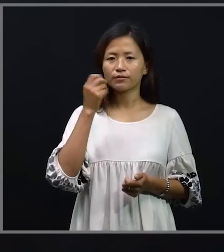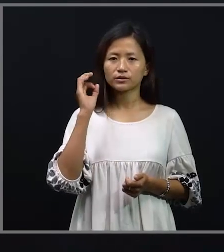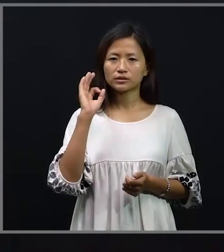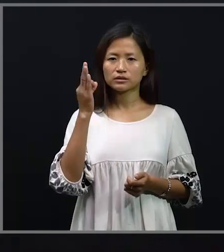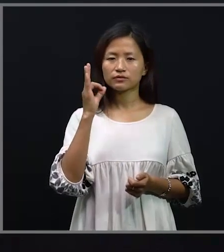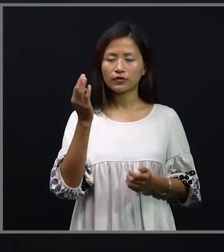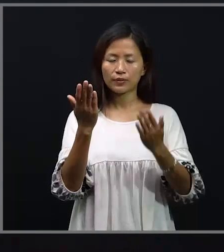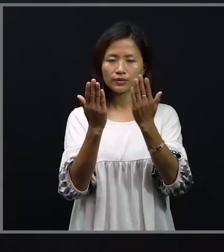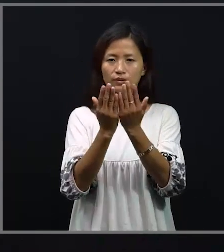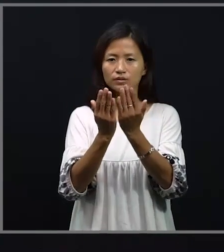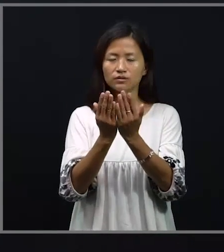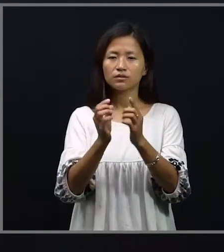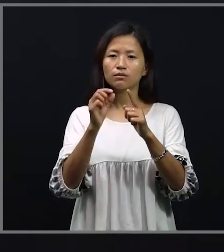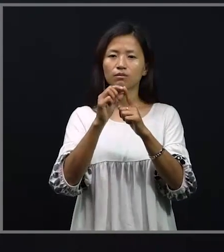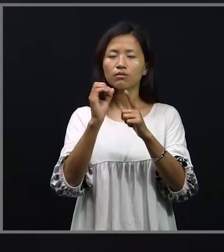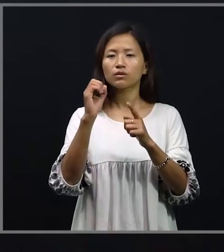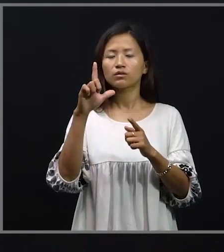System,